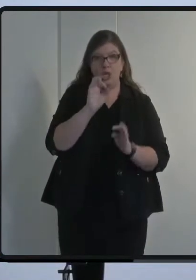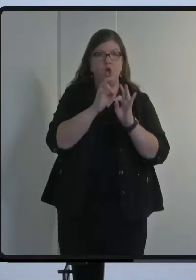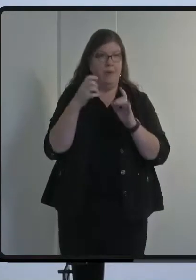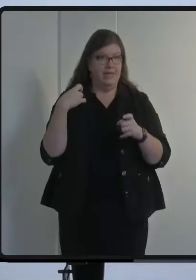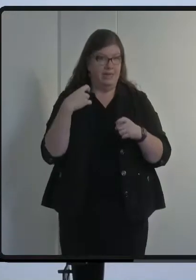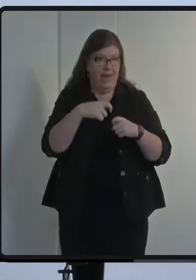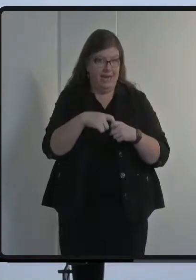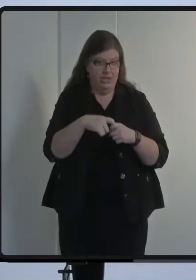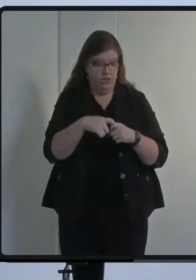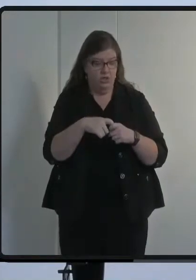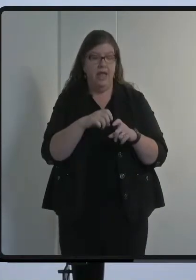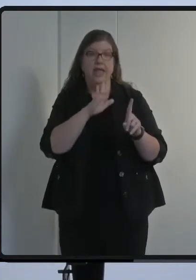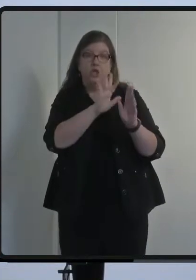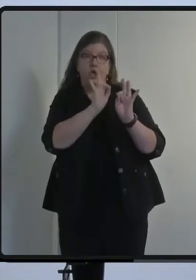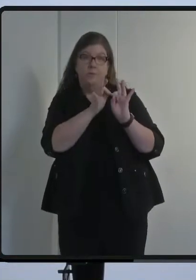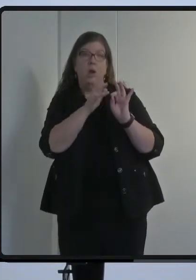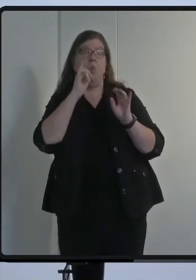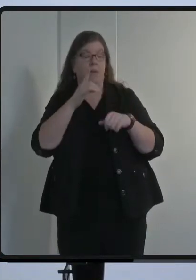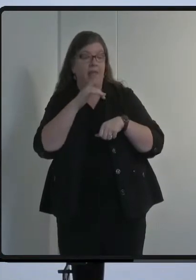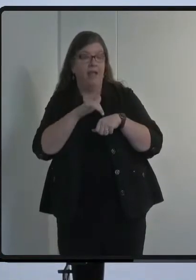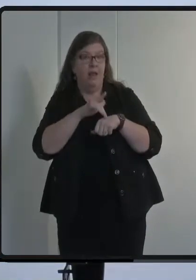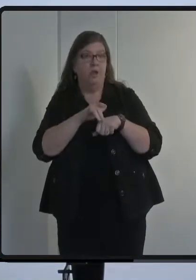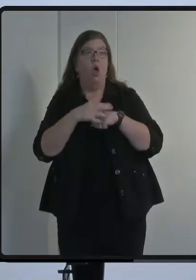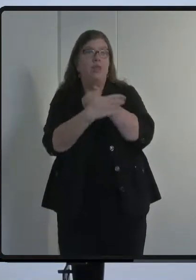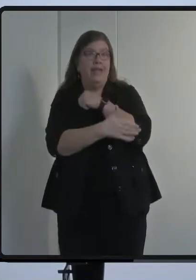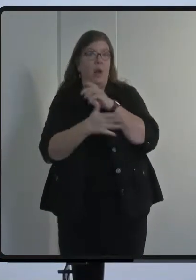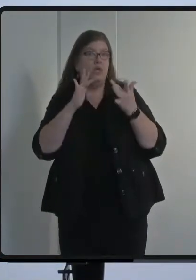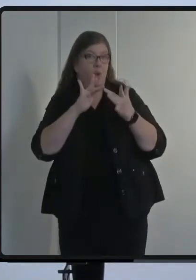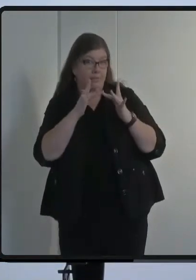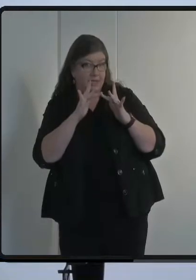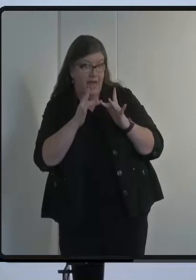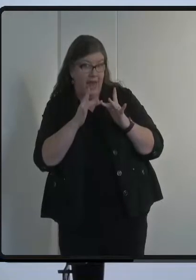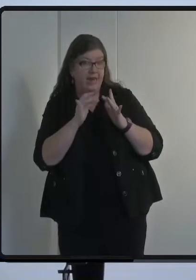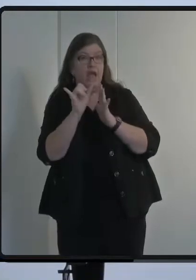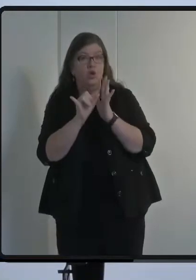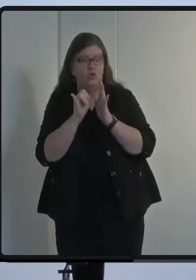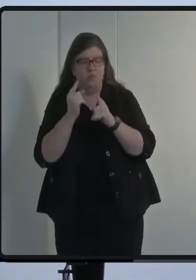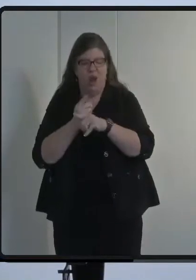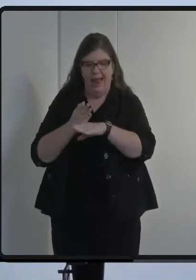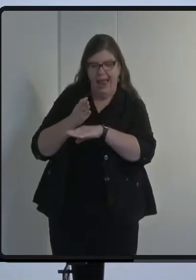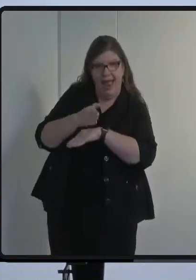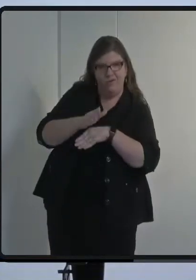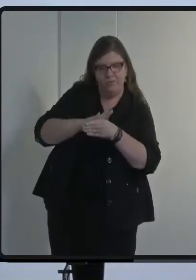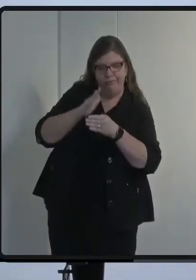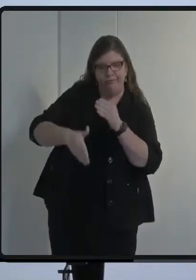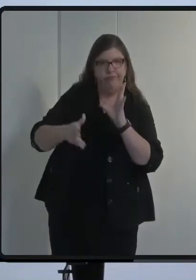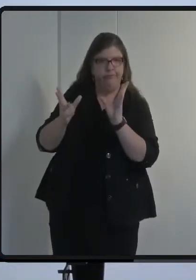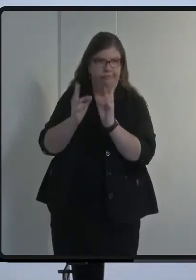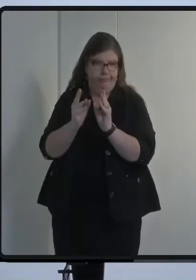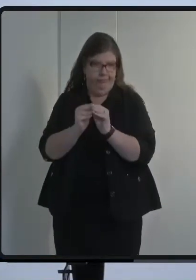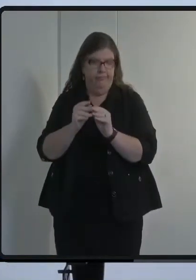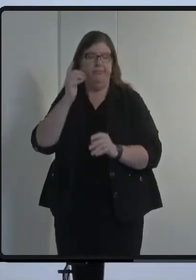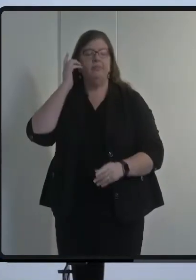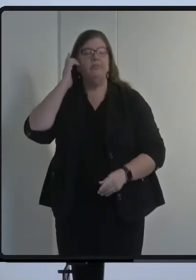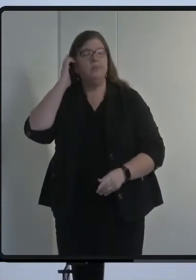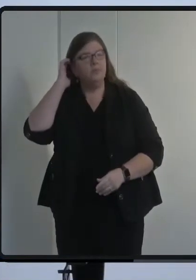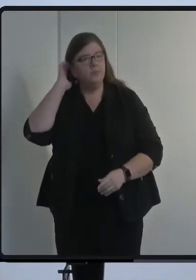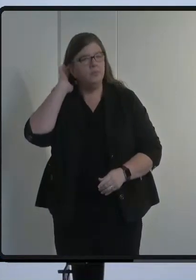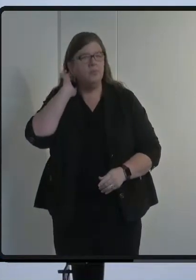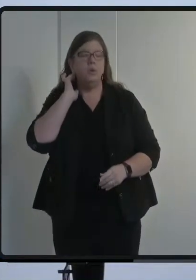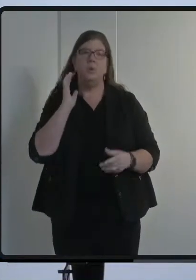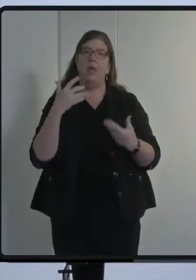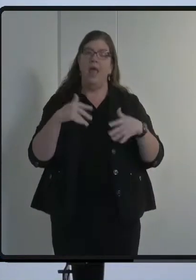in Spanish. His interpretation will be available on the county's website and YouTube page shortly after we conclude this press conference. We've had